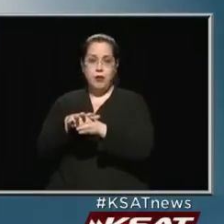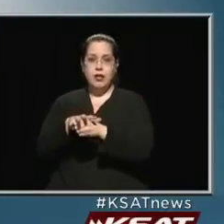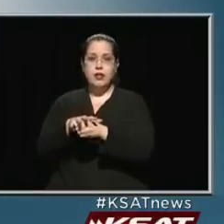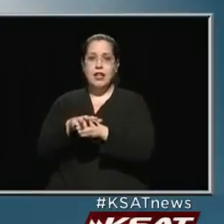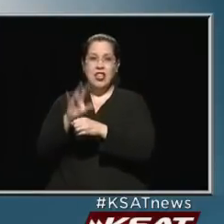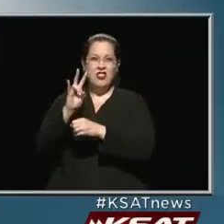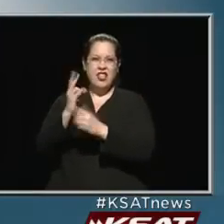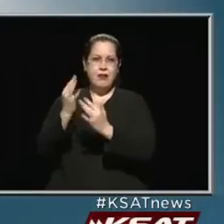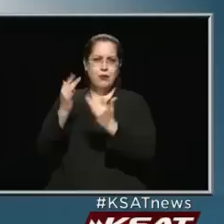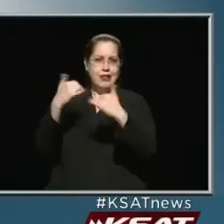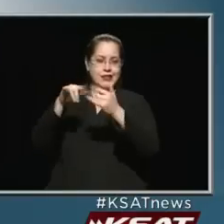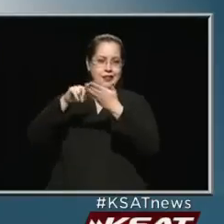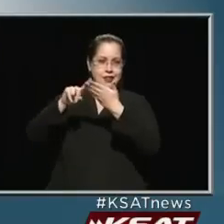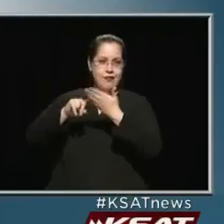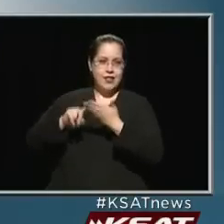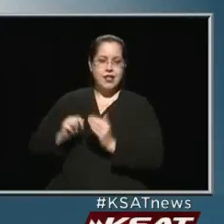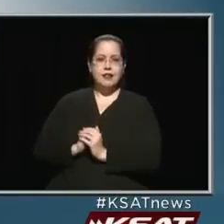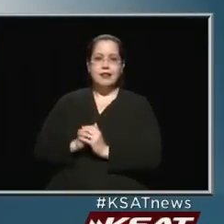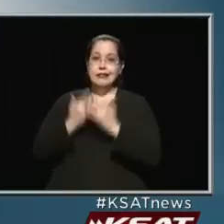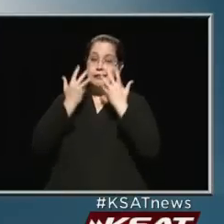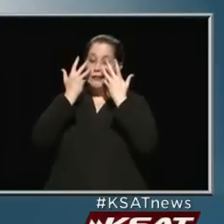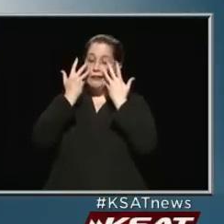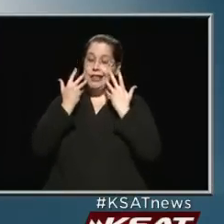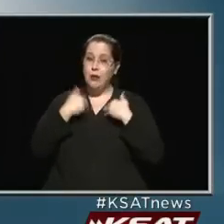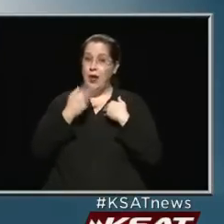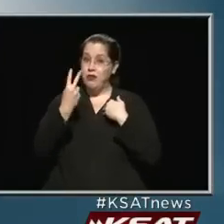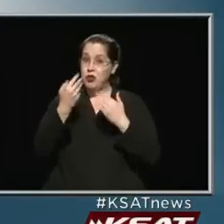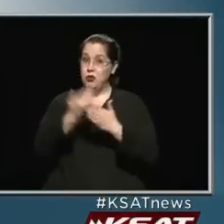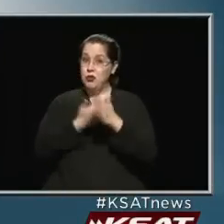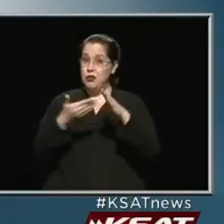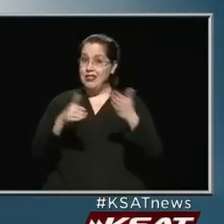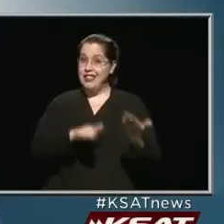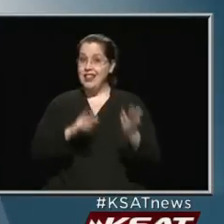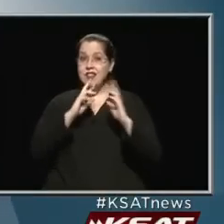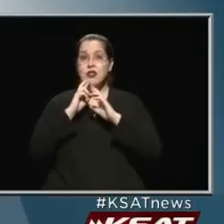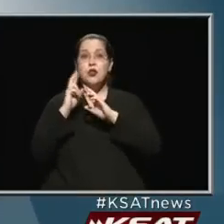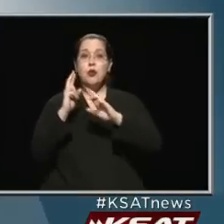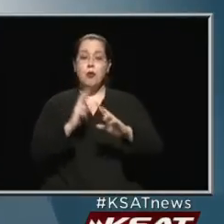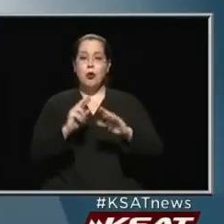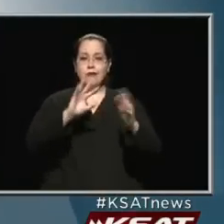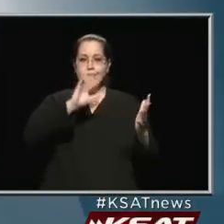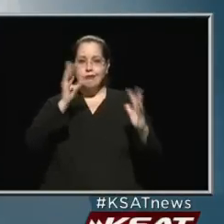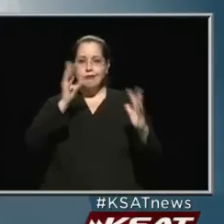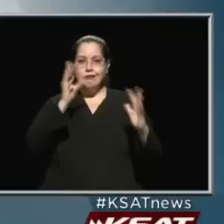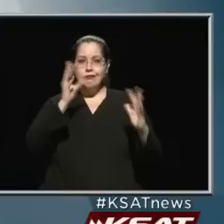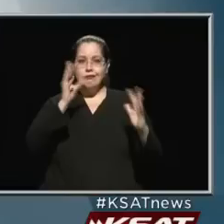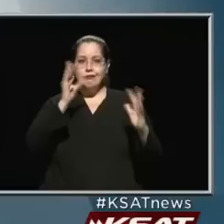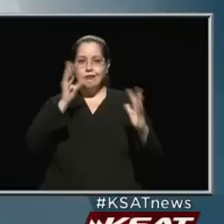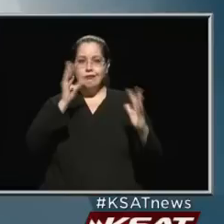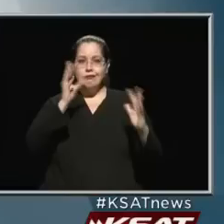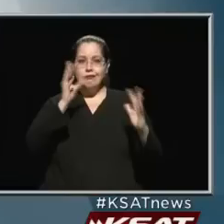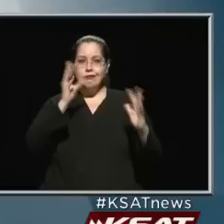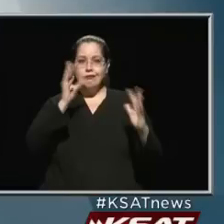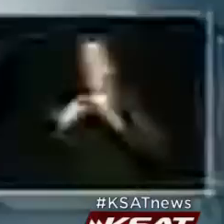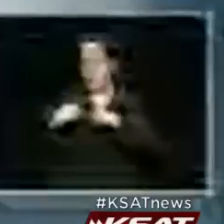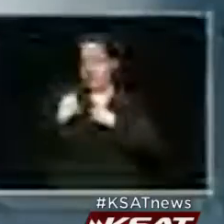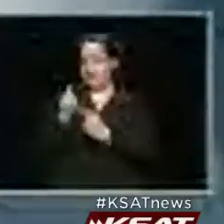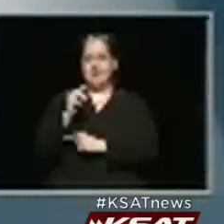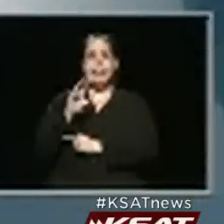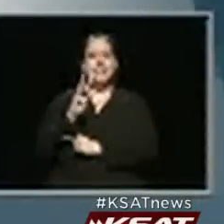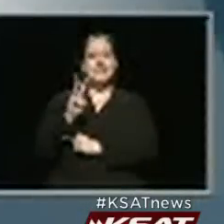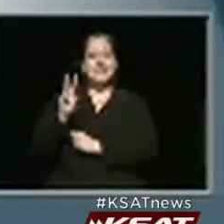7 pending investigation. Sadly, we do have 2 new deaths to report tonight, bringing the total since the crisis began to